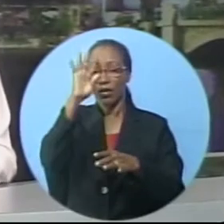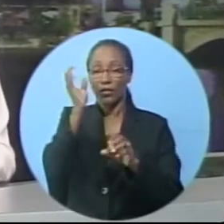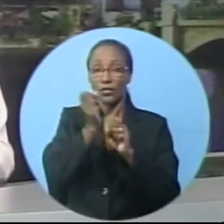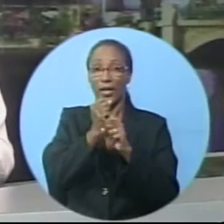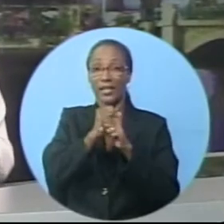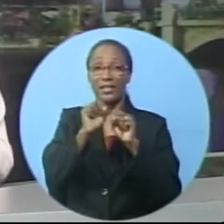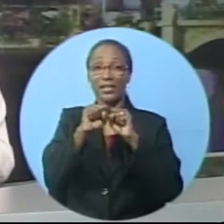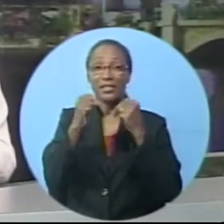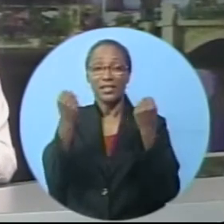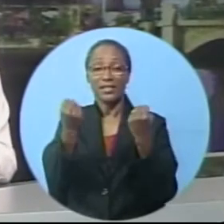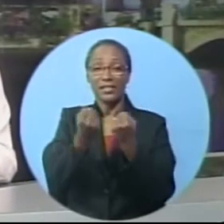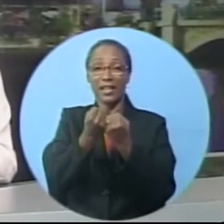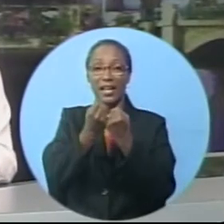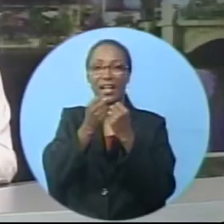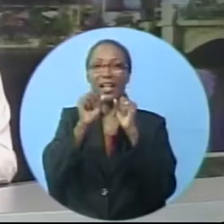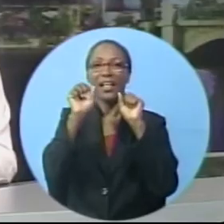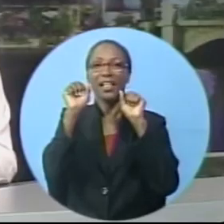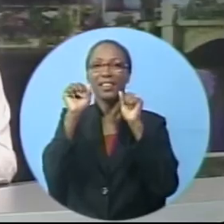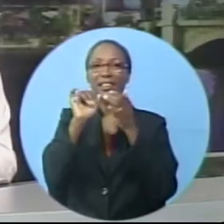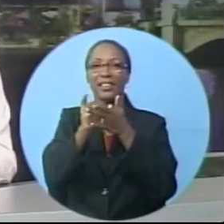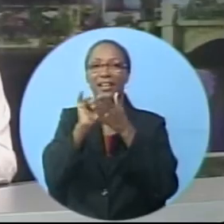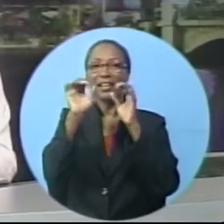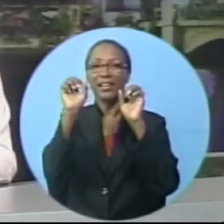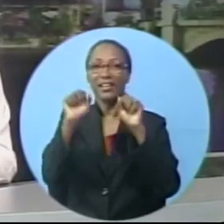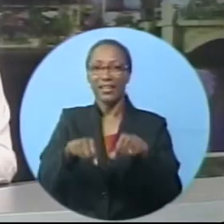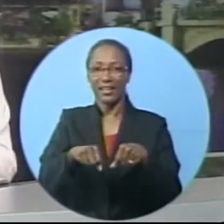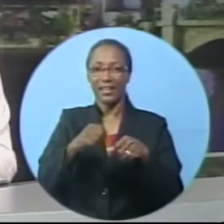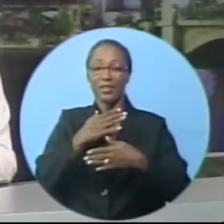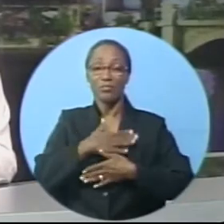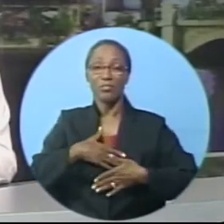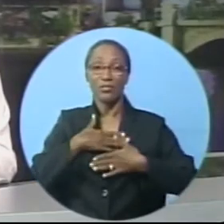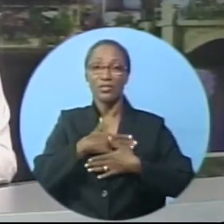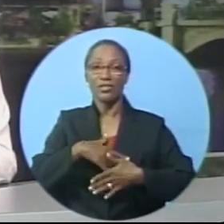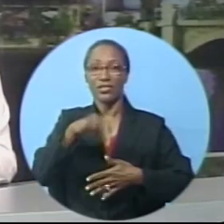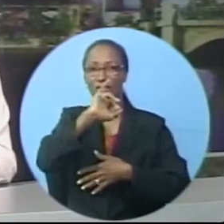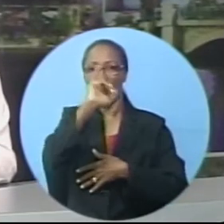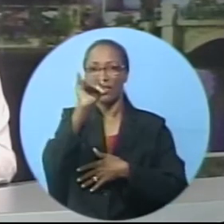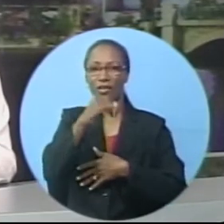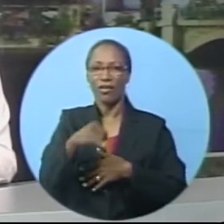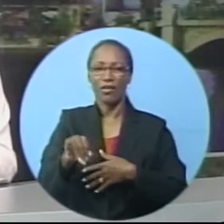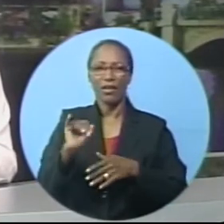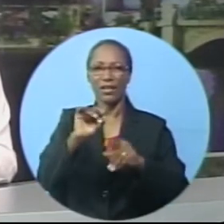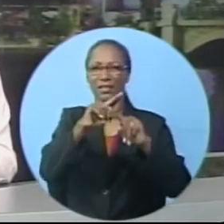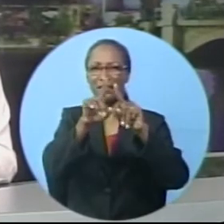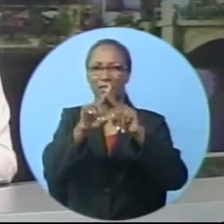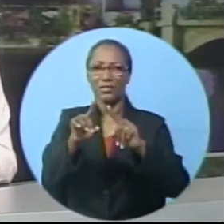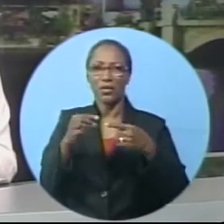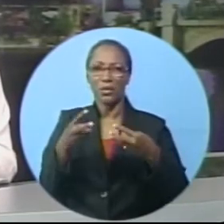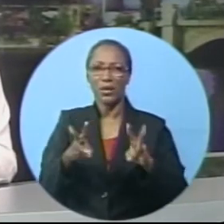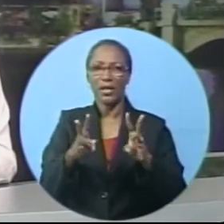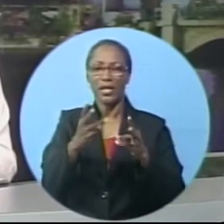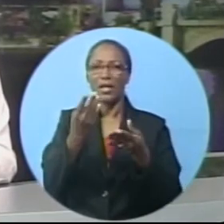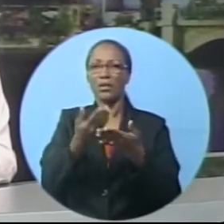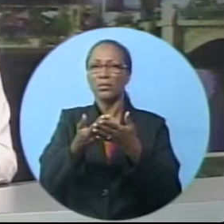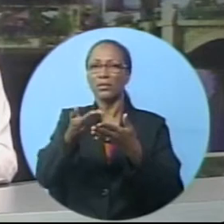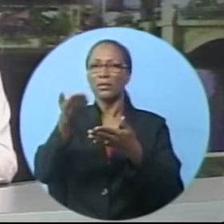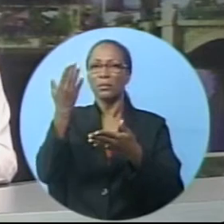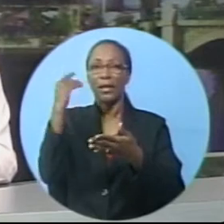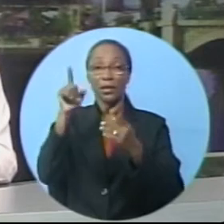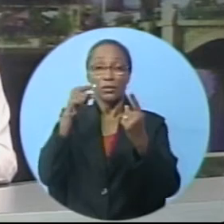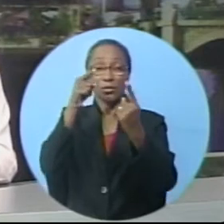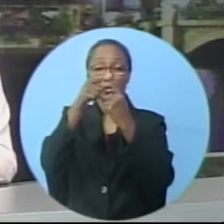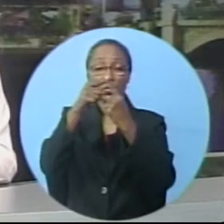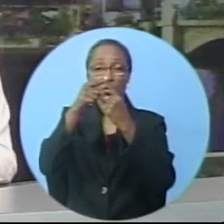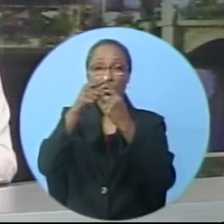Creating a society that could appreciate art in all of its forms was a goal of former Prime Minister Sir Lloyd Erskine Sandiford. He